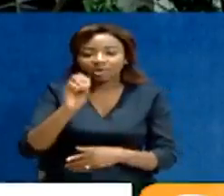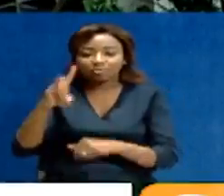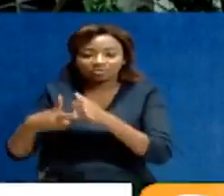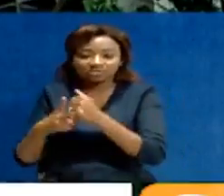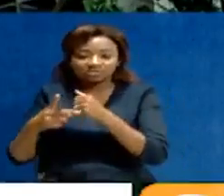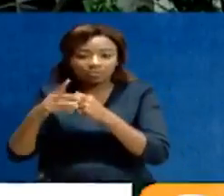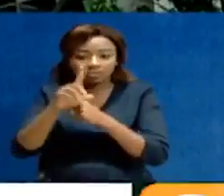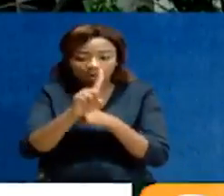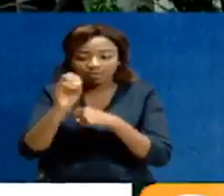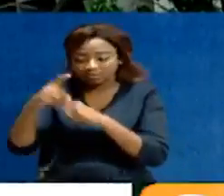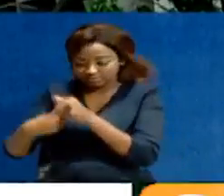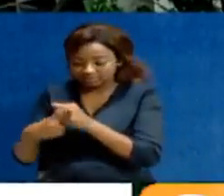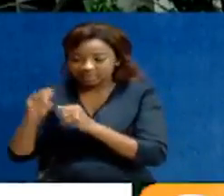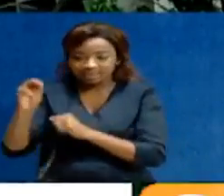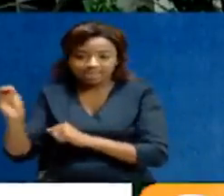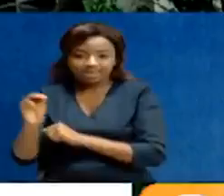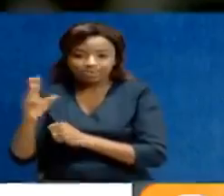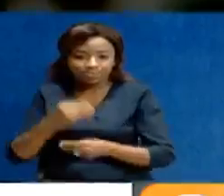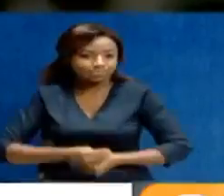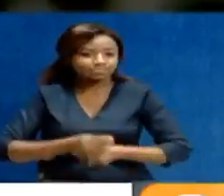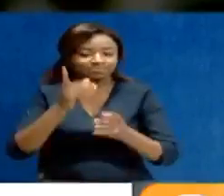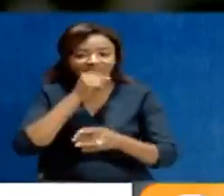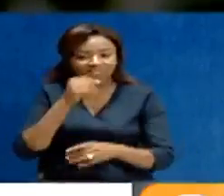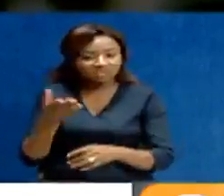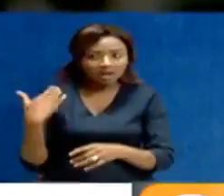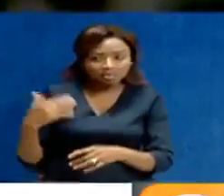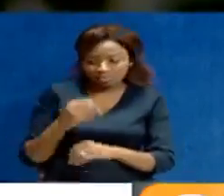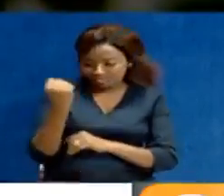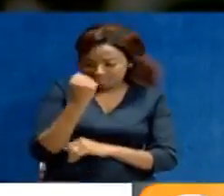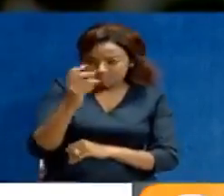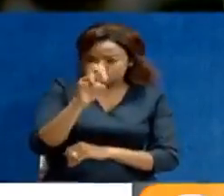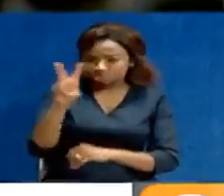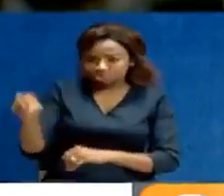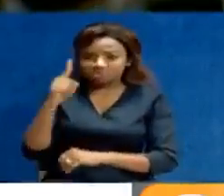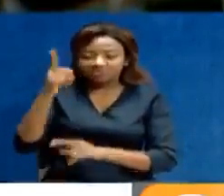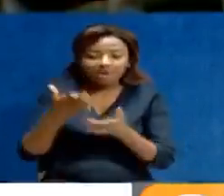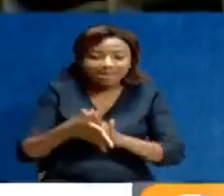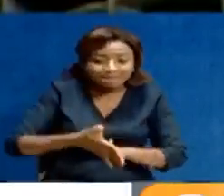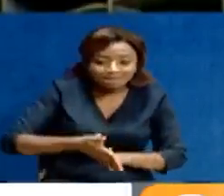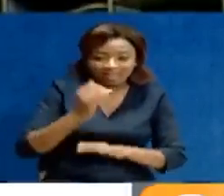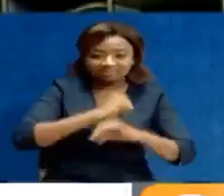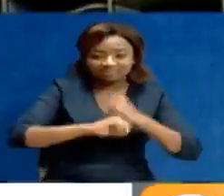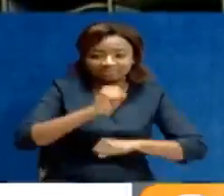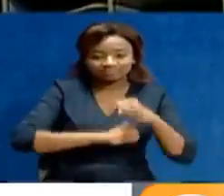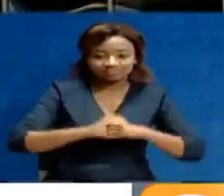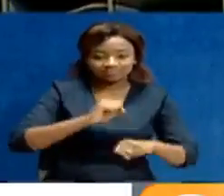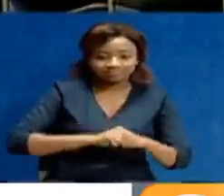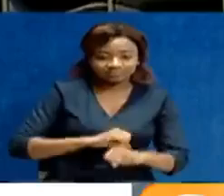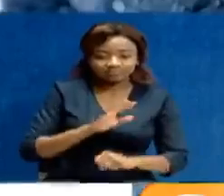the national government, which was disbursed to the county in May 2020 for emergency response to the COVID-19